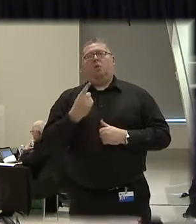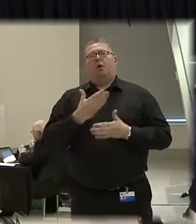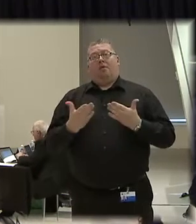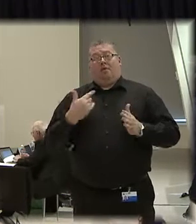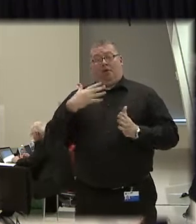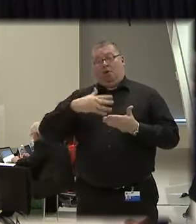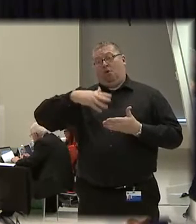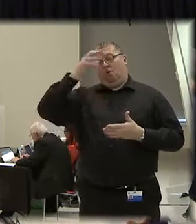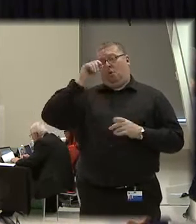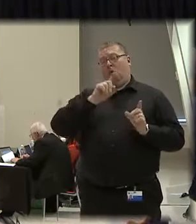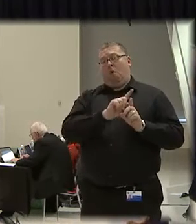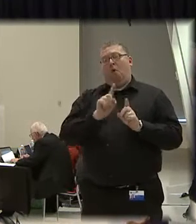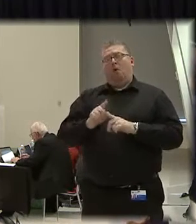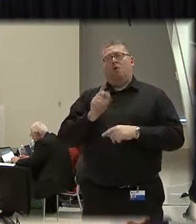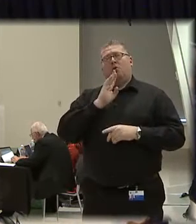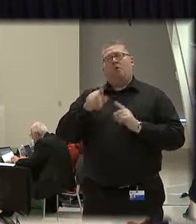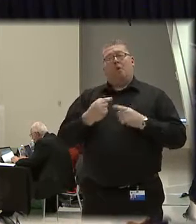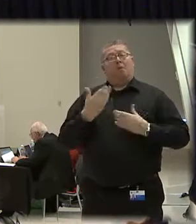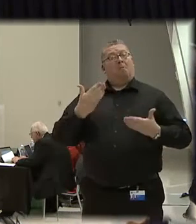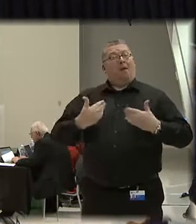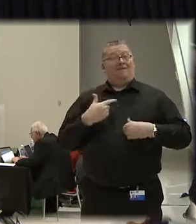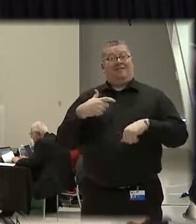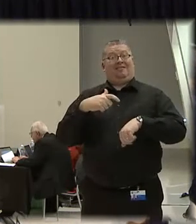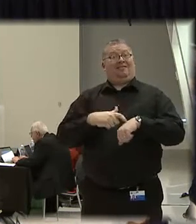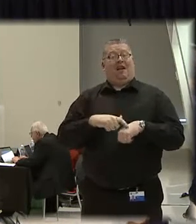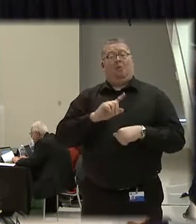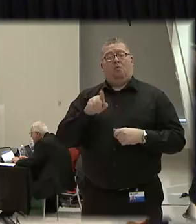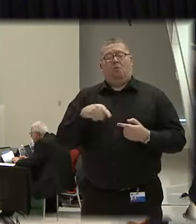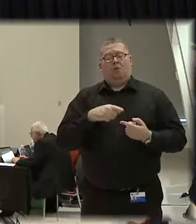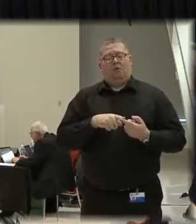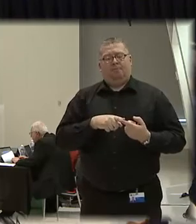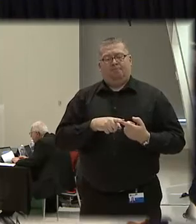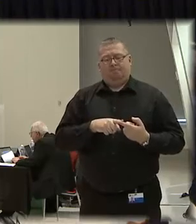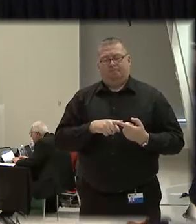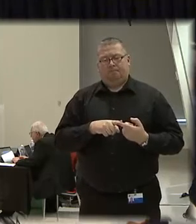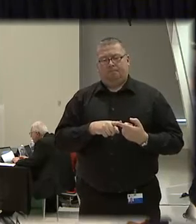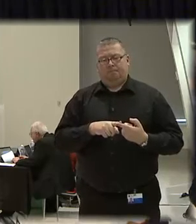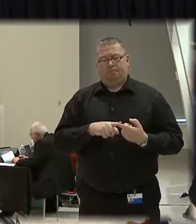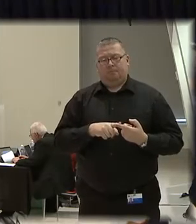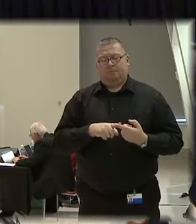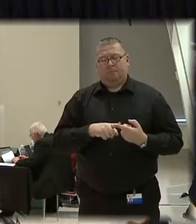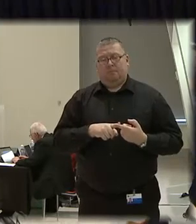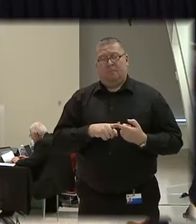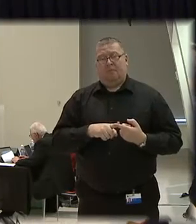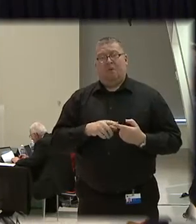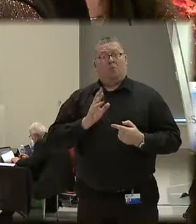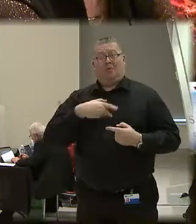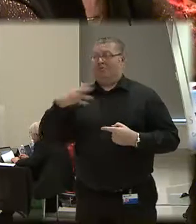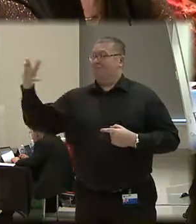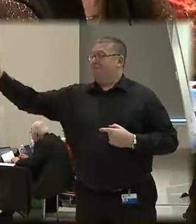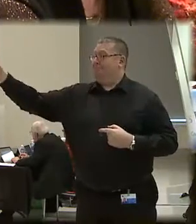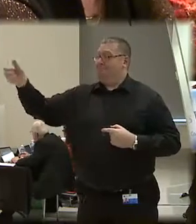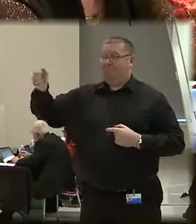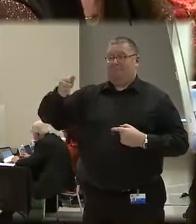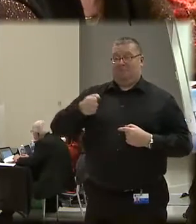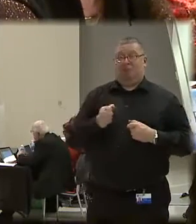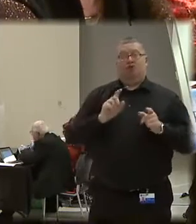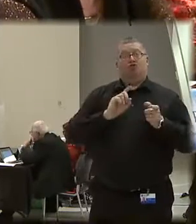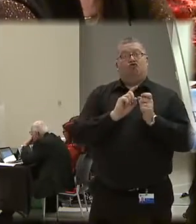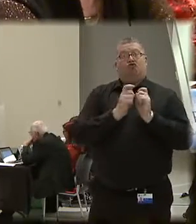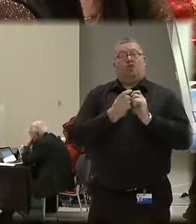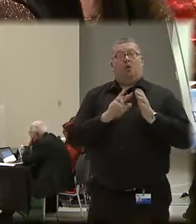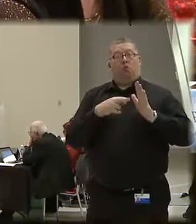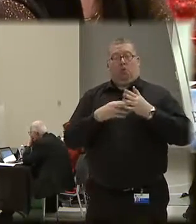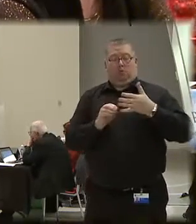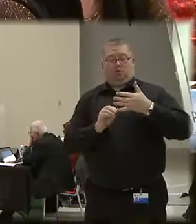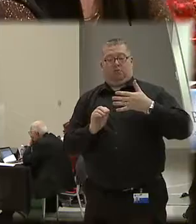learned too in handling these things, there may be a time when you have to bring out officers that are dressed in different equipment